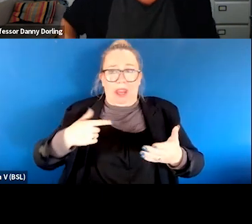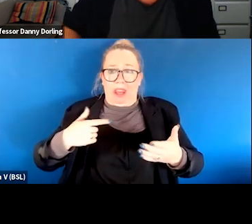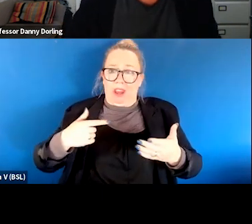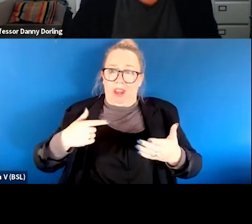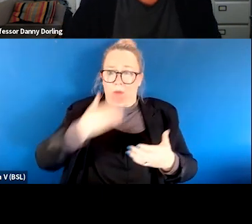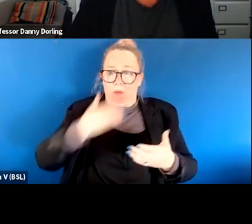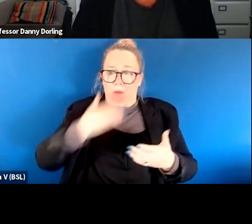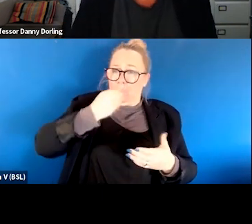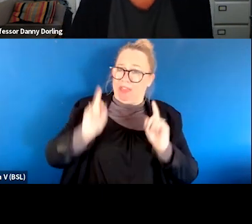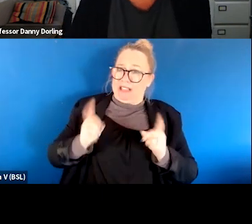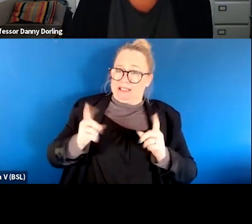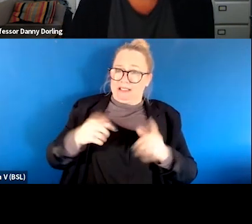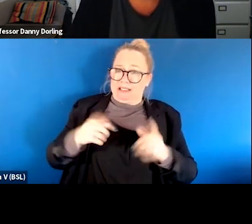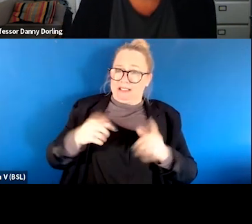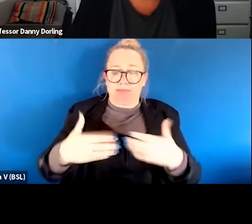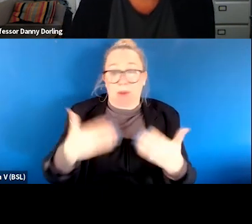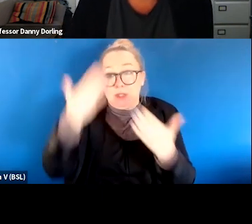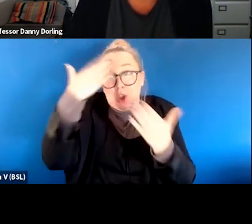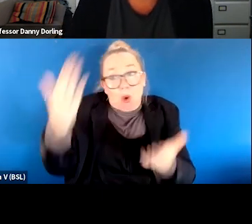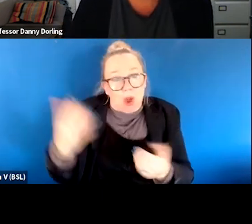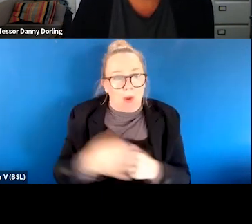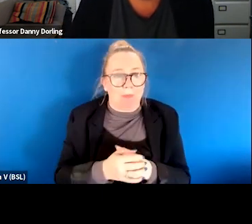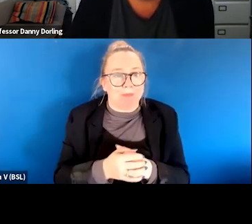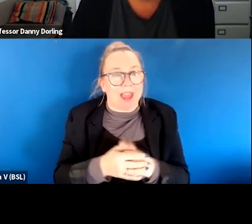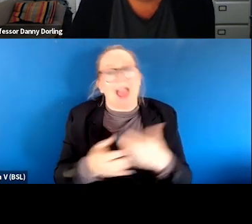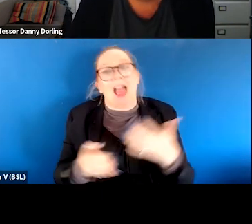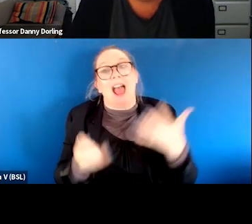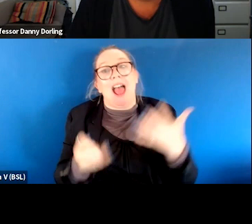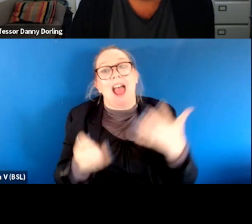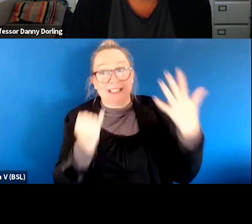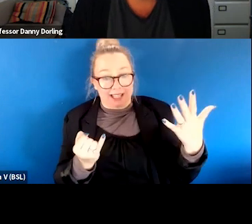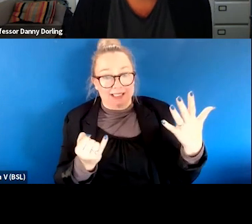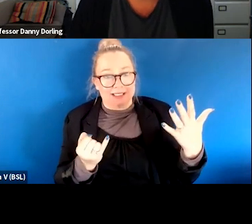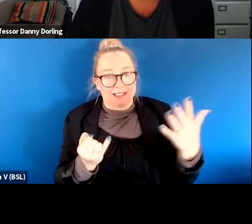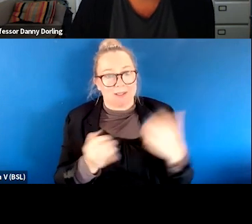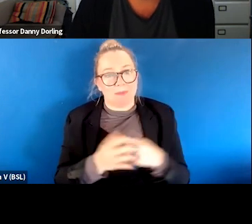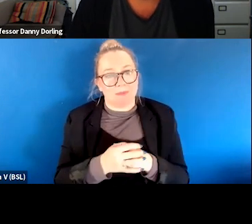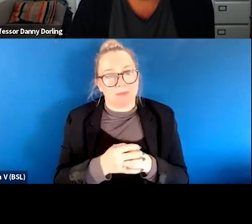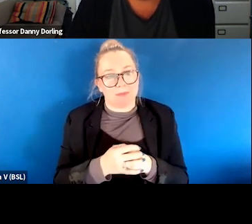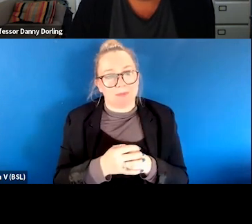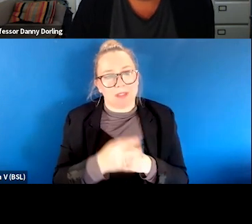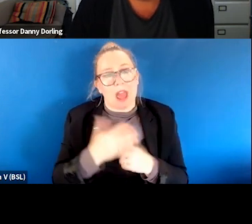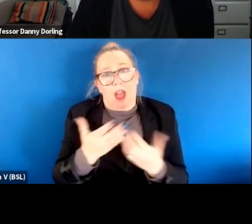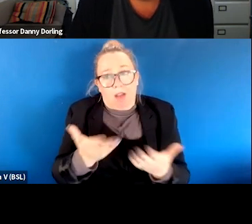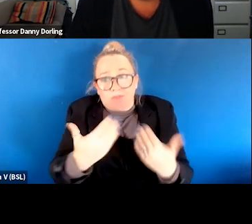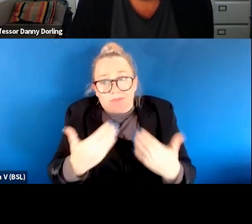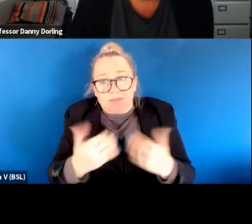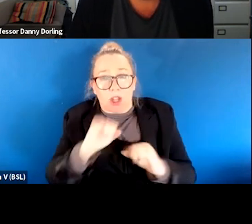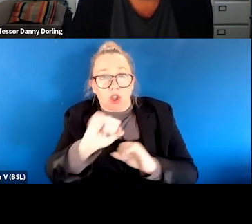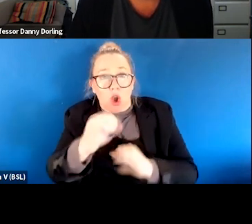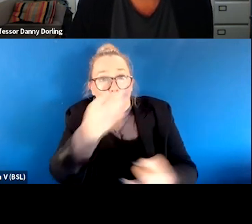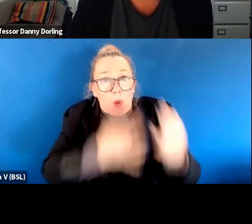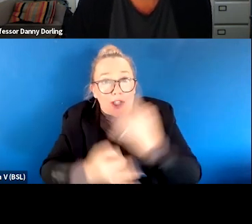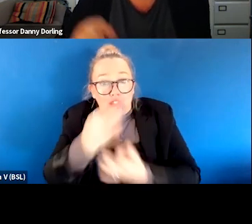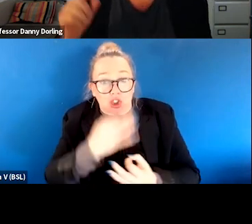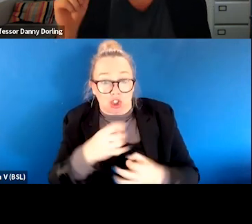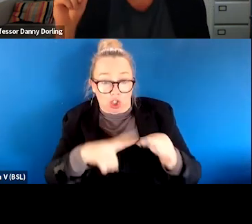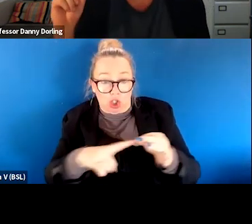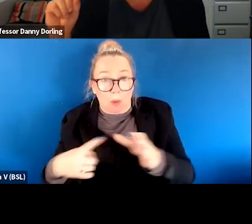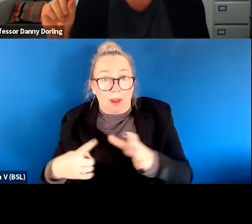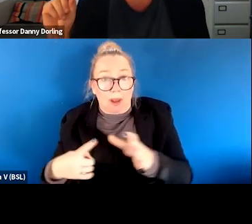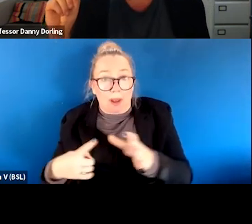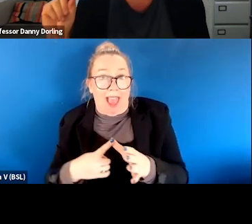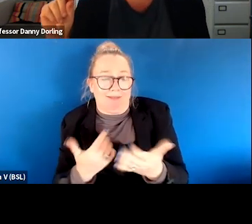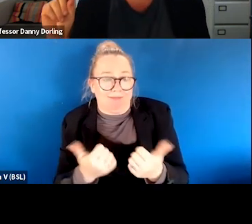And lastly, and I'll end here, and I'm really interested in your questions, so please post questions to the Q&A. Lastly, we